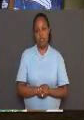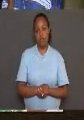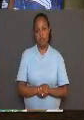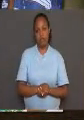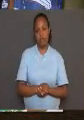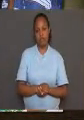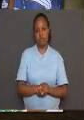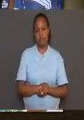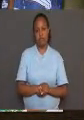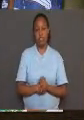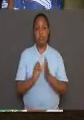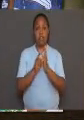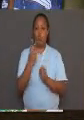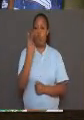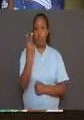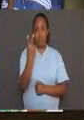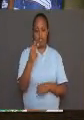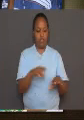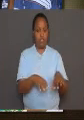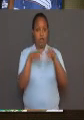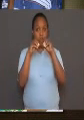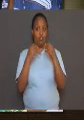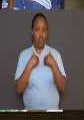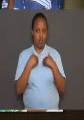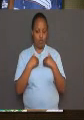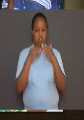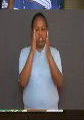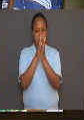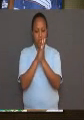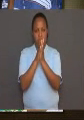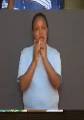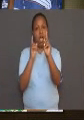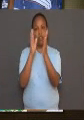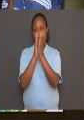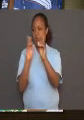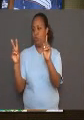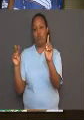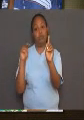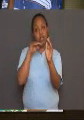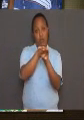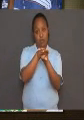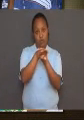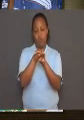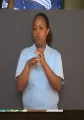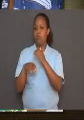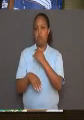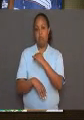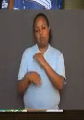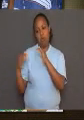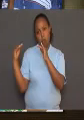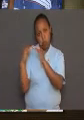If there are two students at the same school, they share